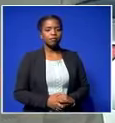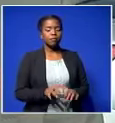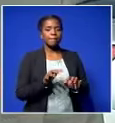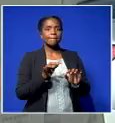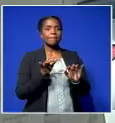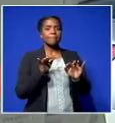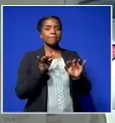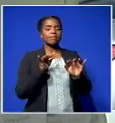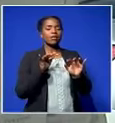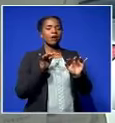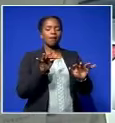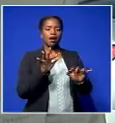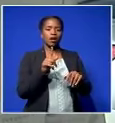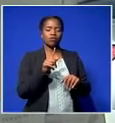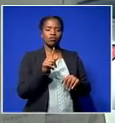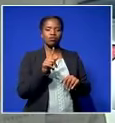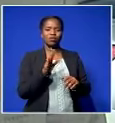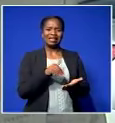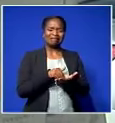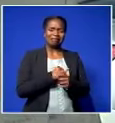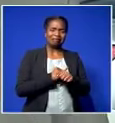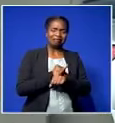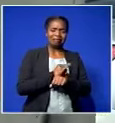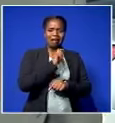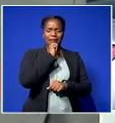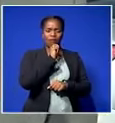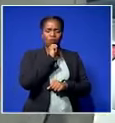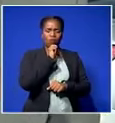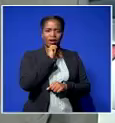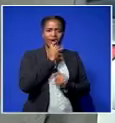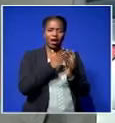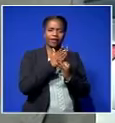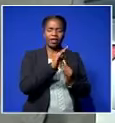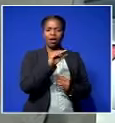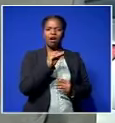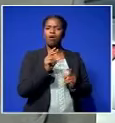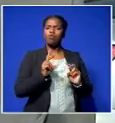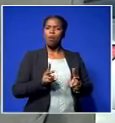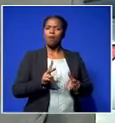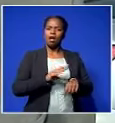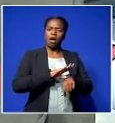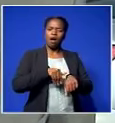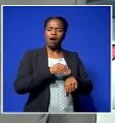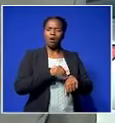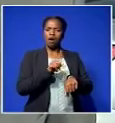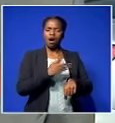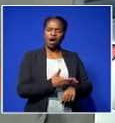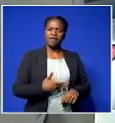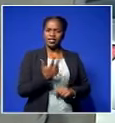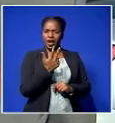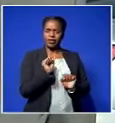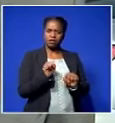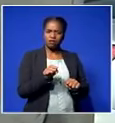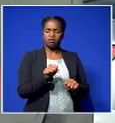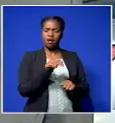and very early in the morning trying to go and access their money. They should come through normal hours. 8:30, the branch